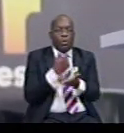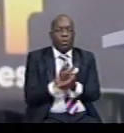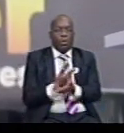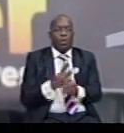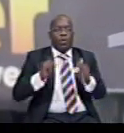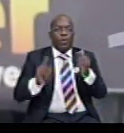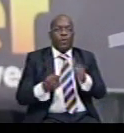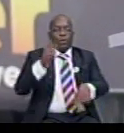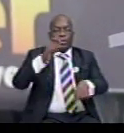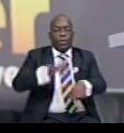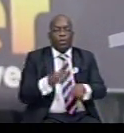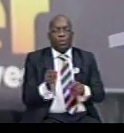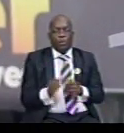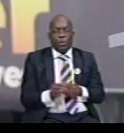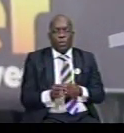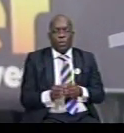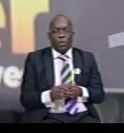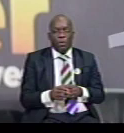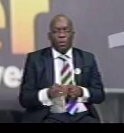time,